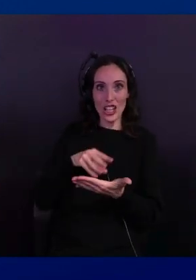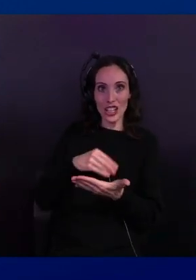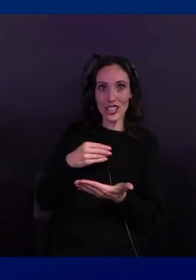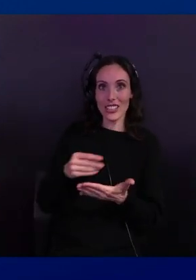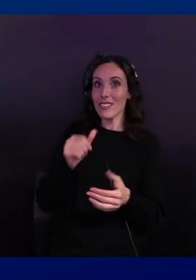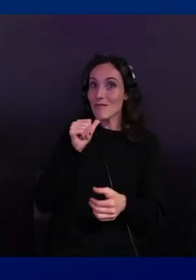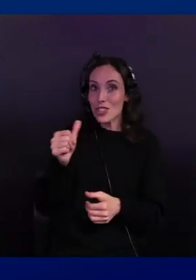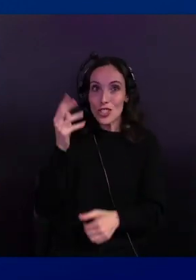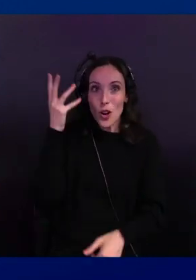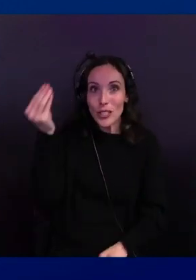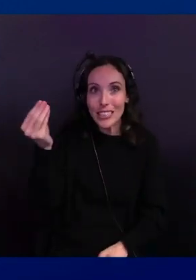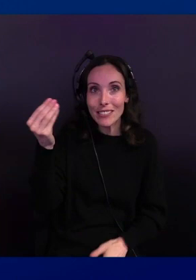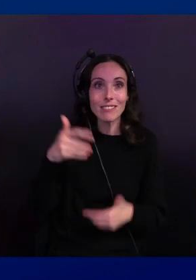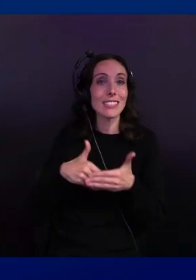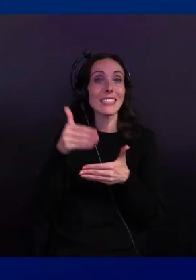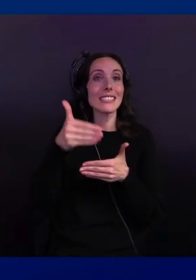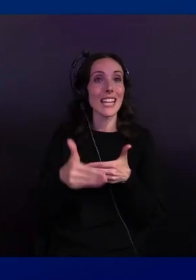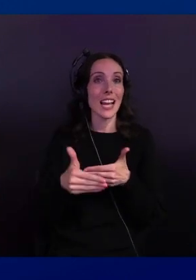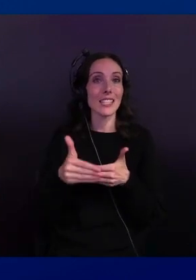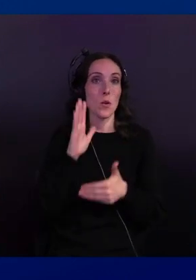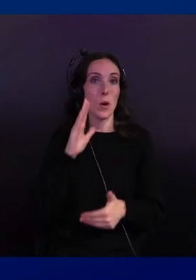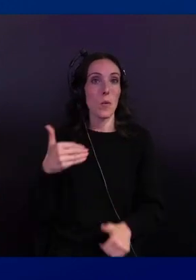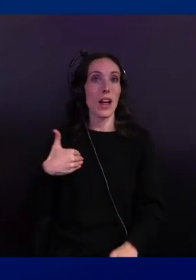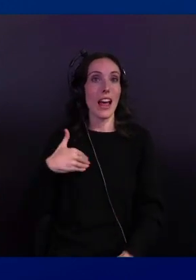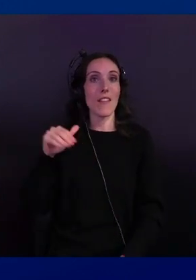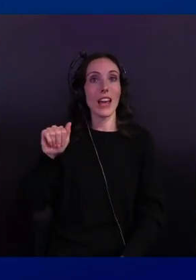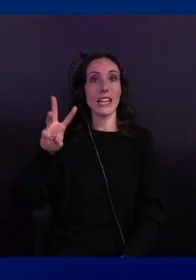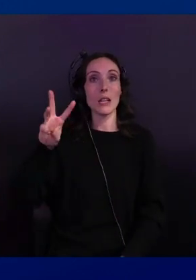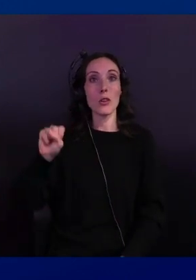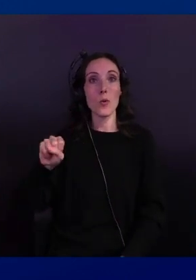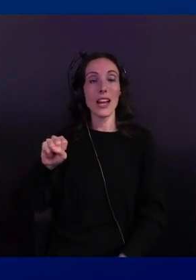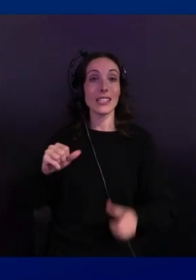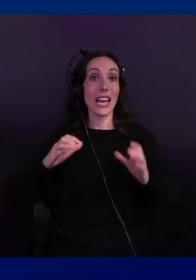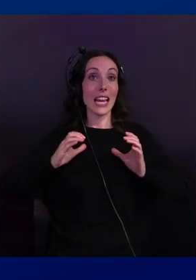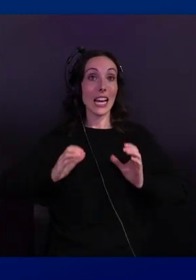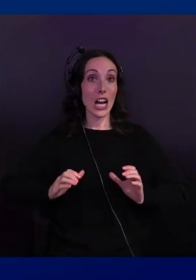go anywhere. Up next, we have the AWS